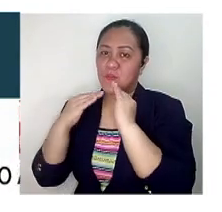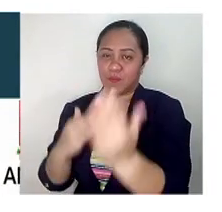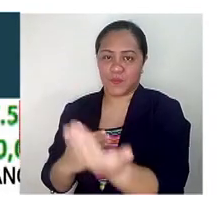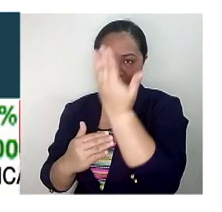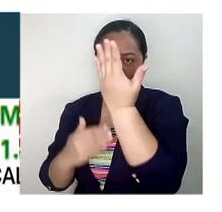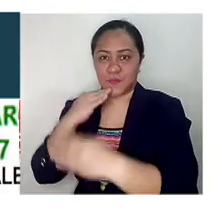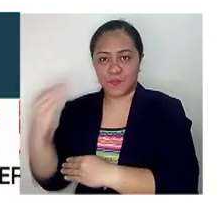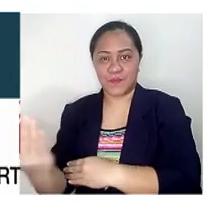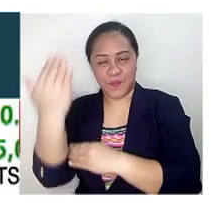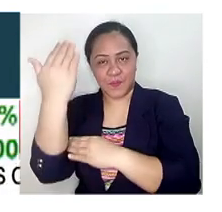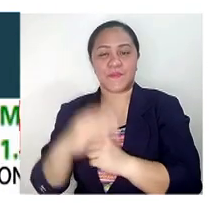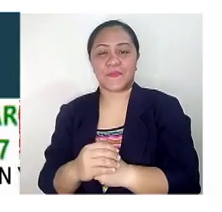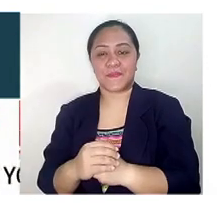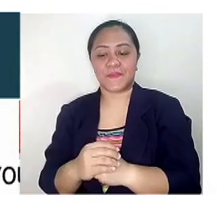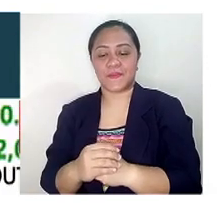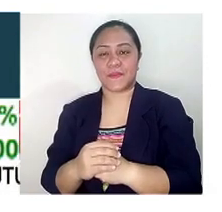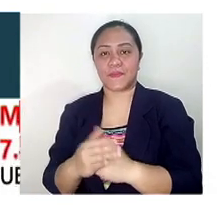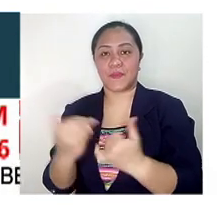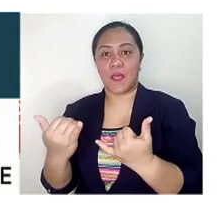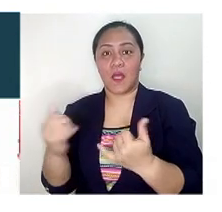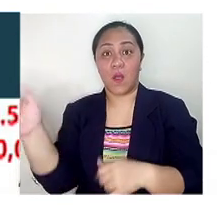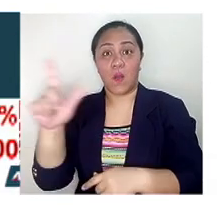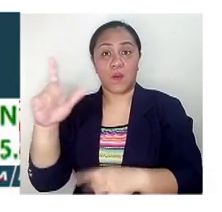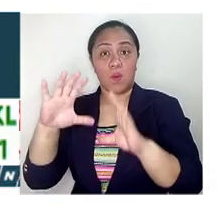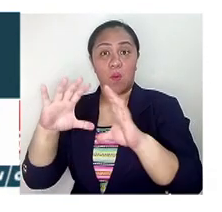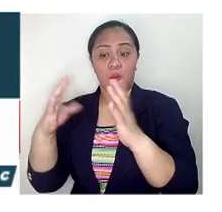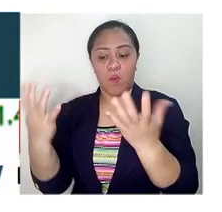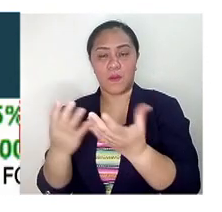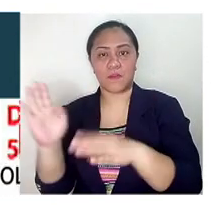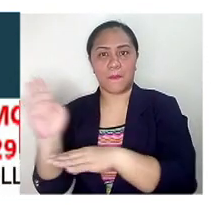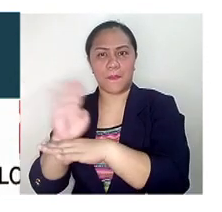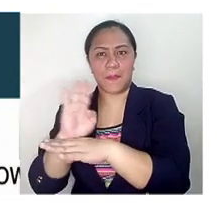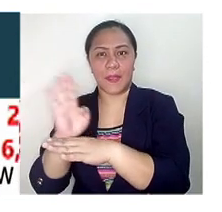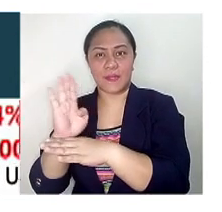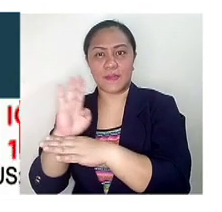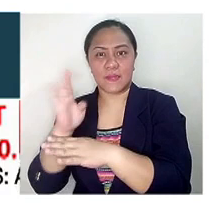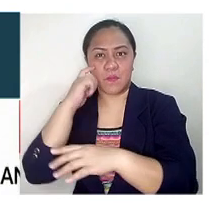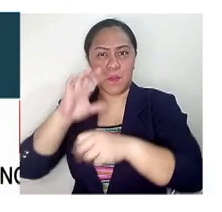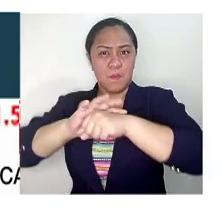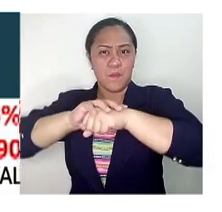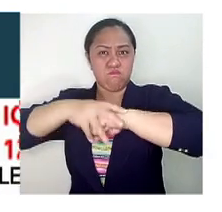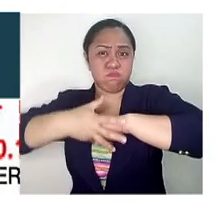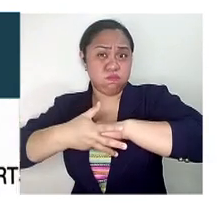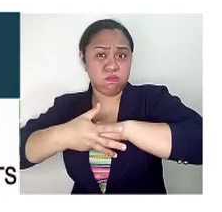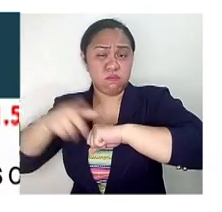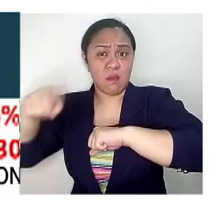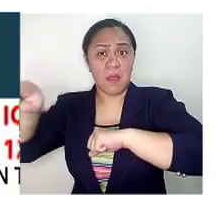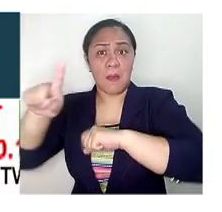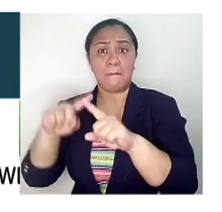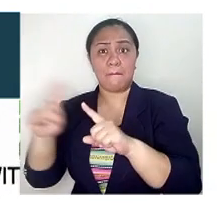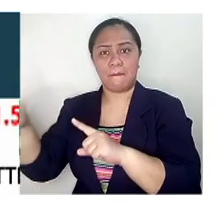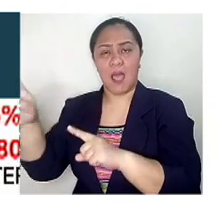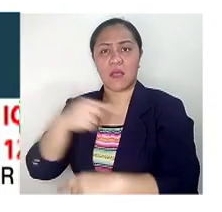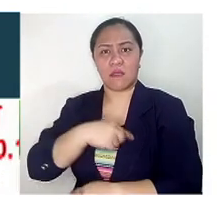All right, so while the rest of the world was busy and is still busy battling this pandemic, these images that we've been showing